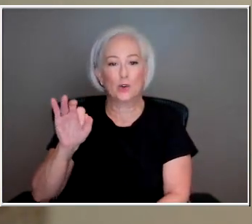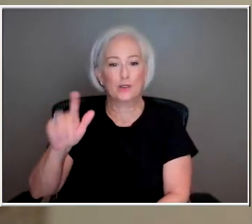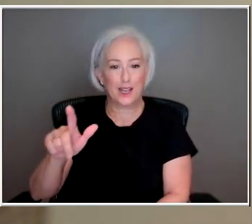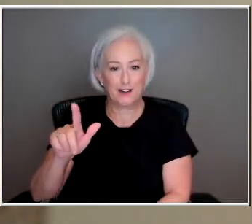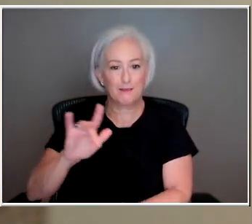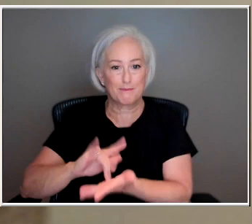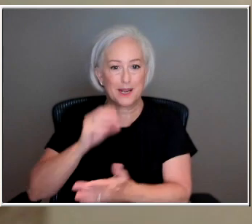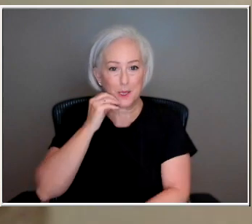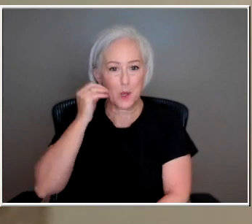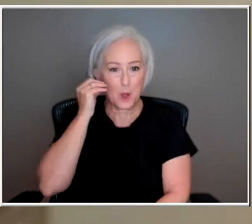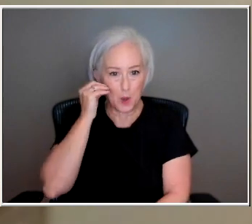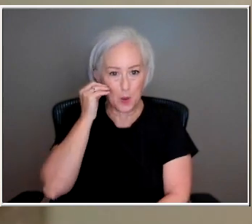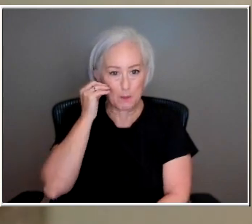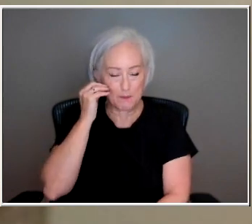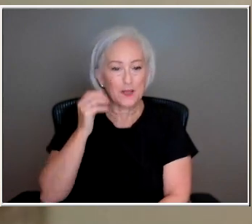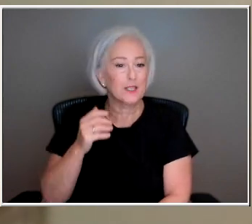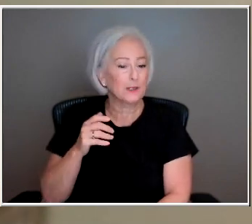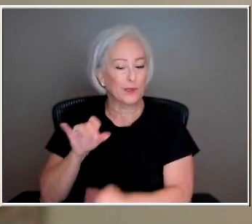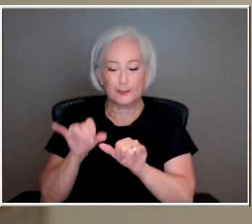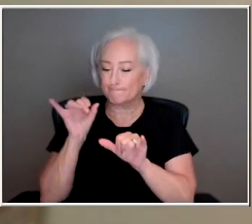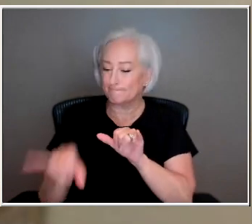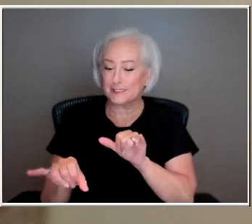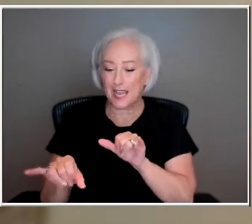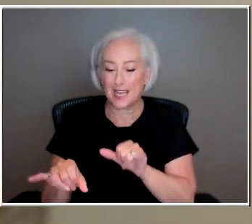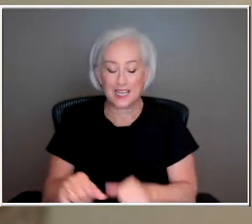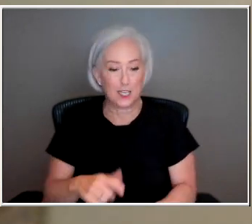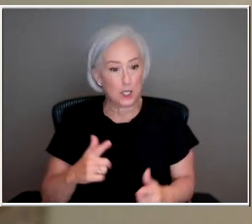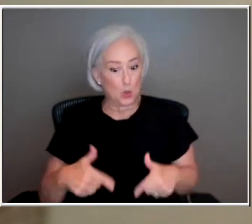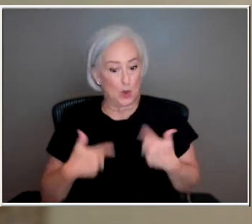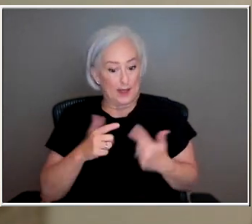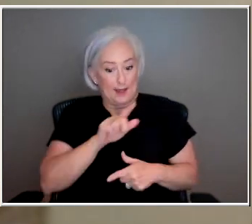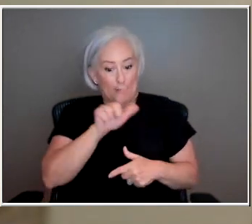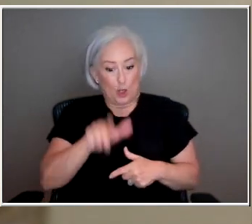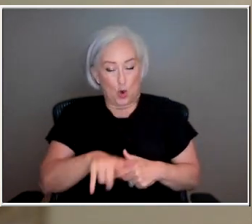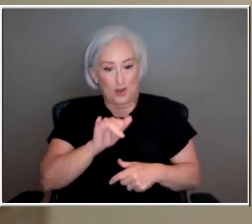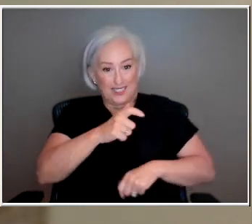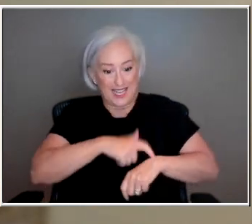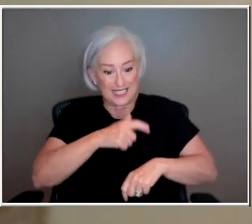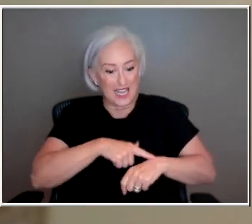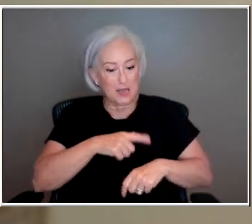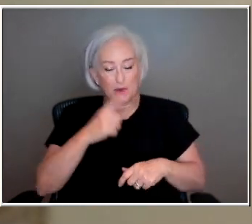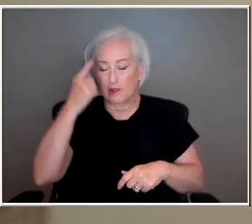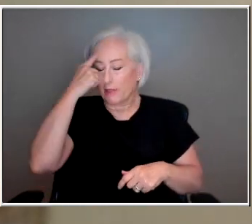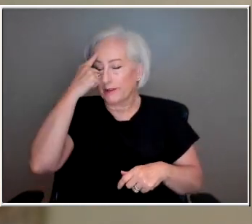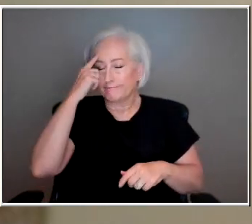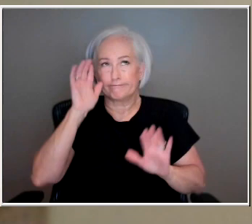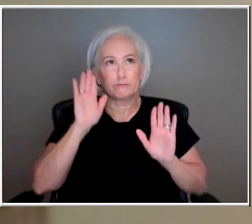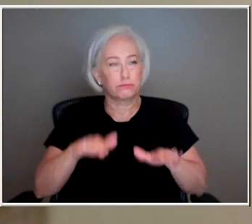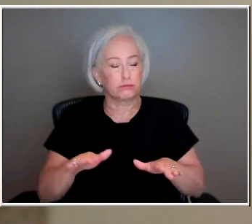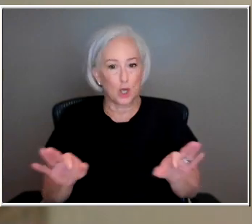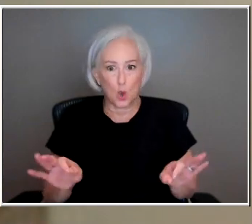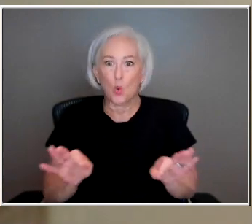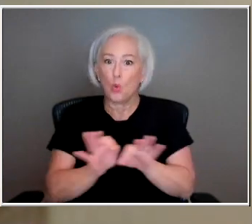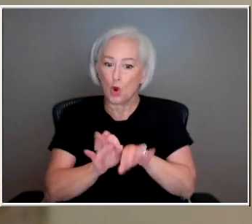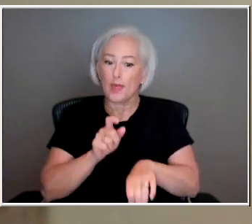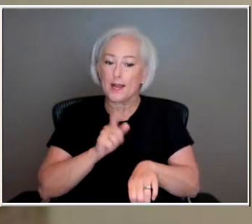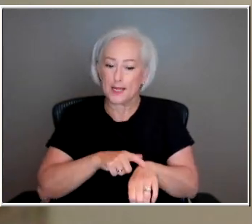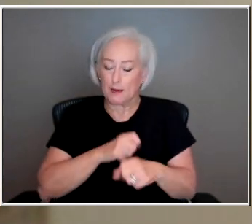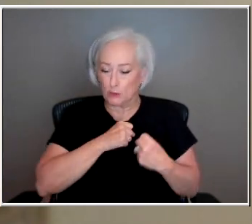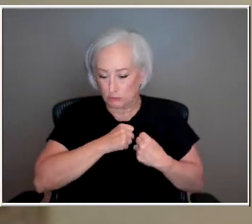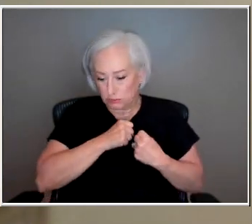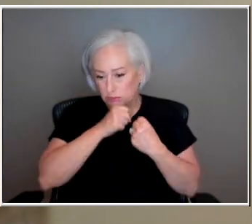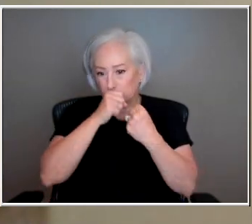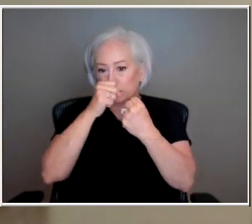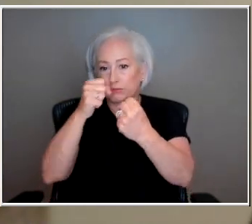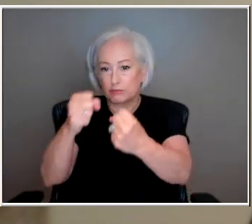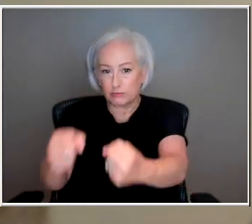we lived in Lawrence, and we decided that it was worth the drive to come in and be able to meet with providers who, knew her history. And I believe